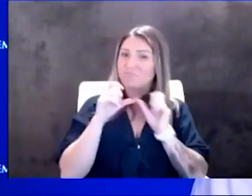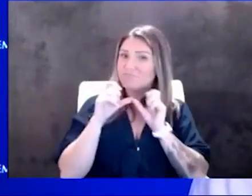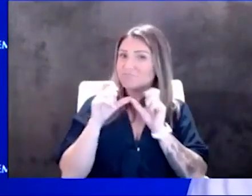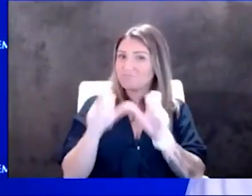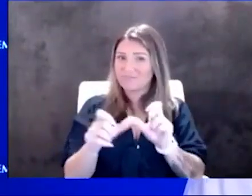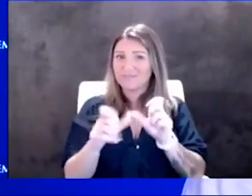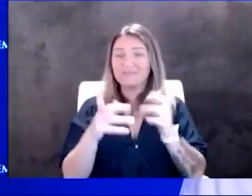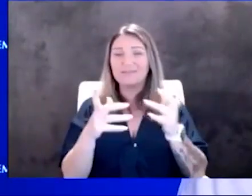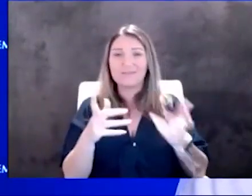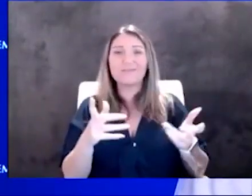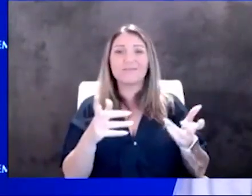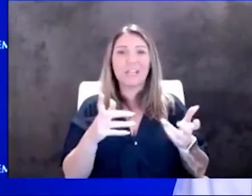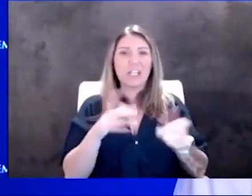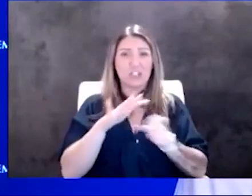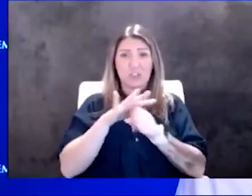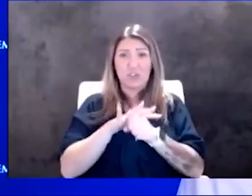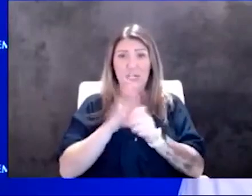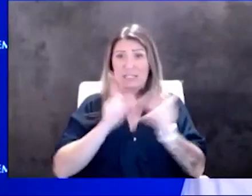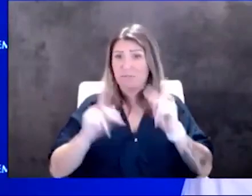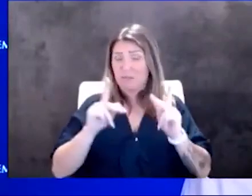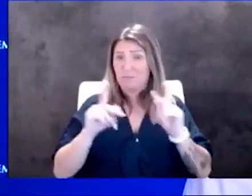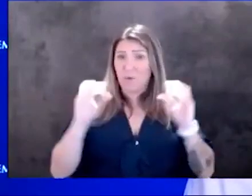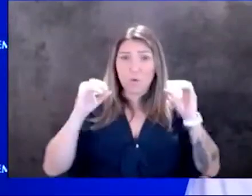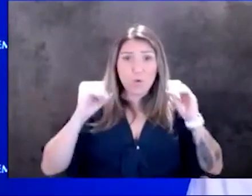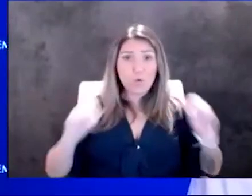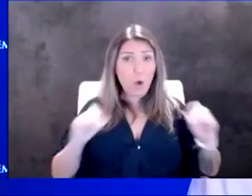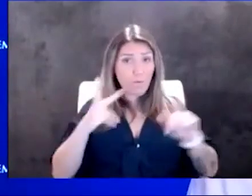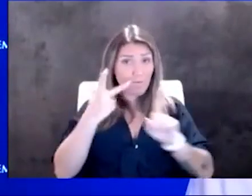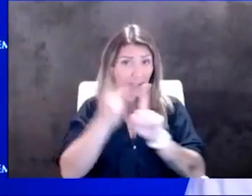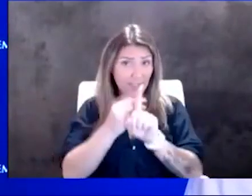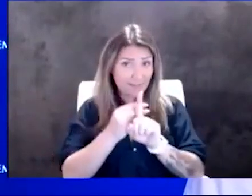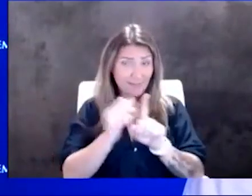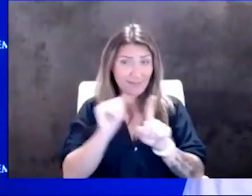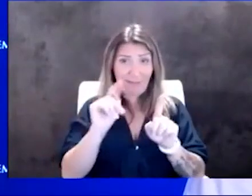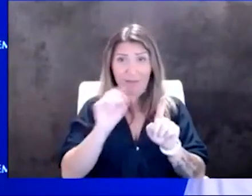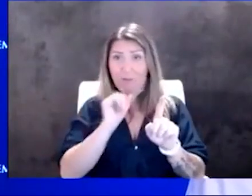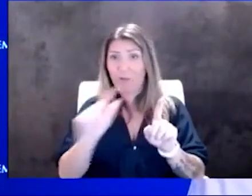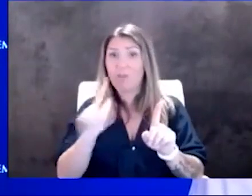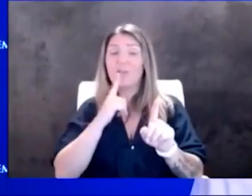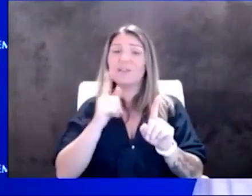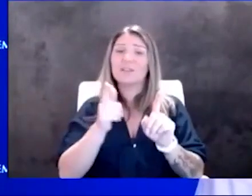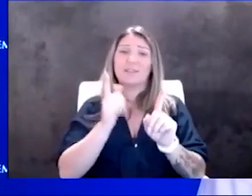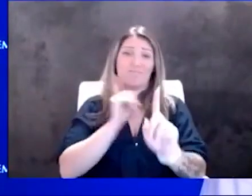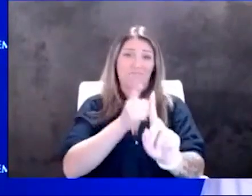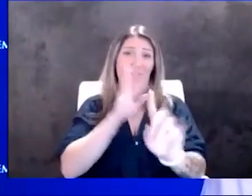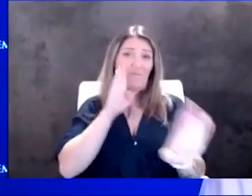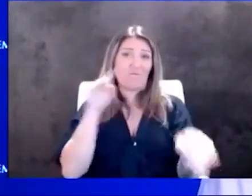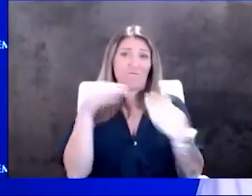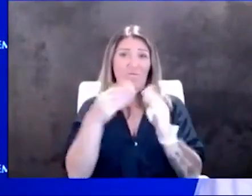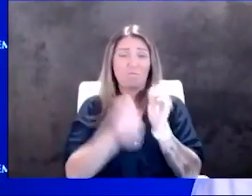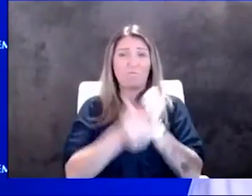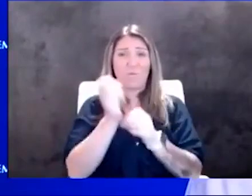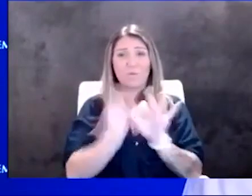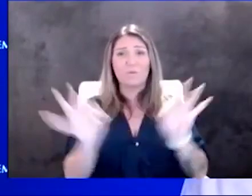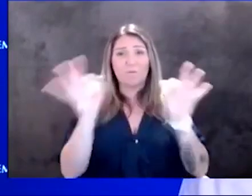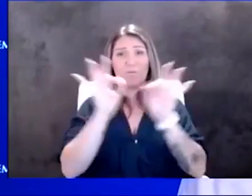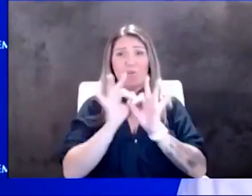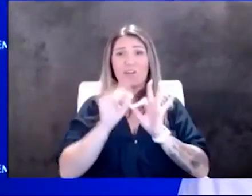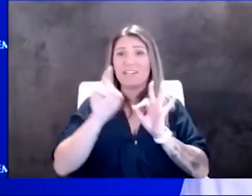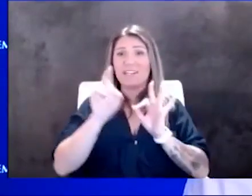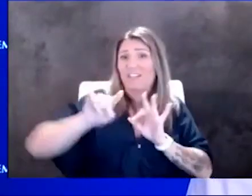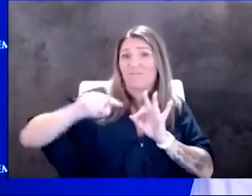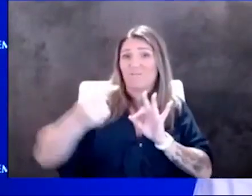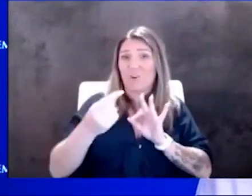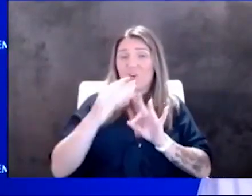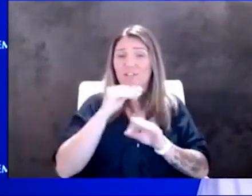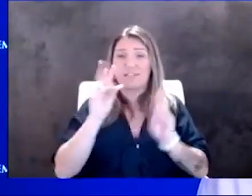that the people who haven't received any vaccination at all, that is going to be the most important thing, so they should go get their first, and obviously if they're using an